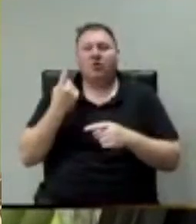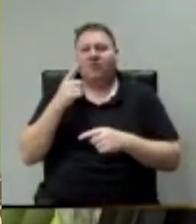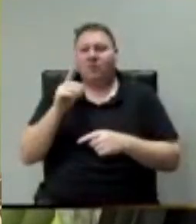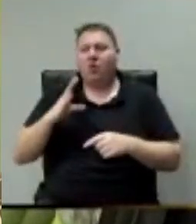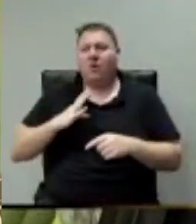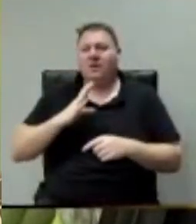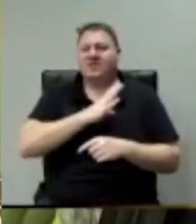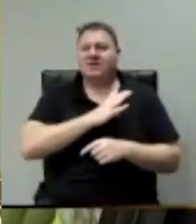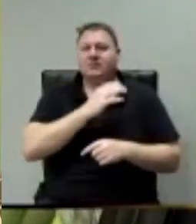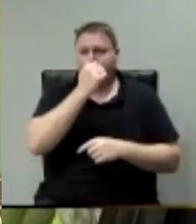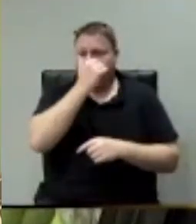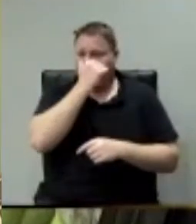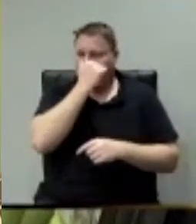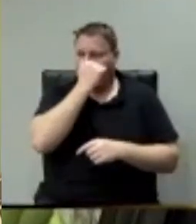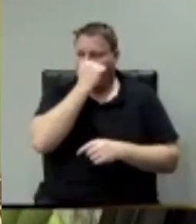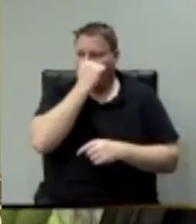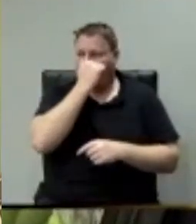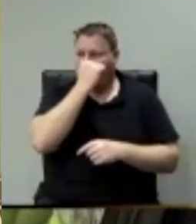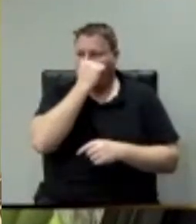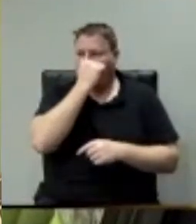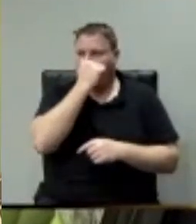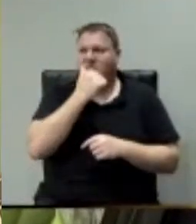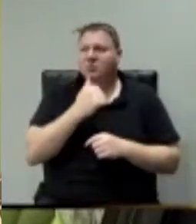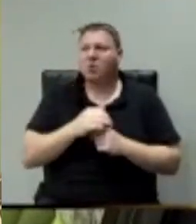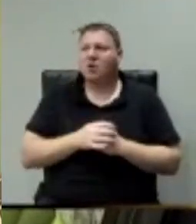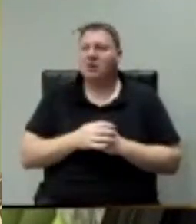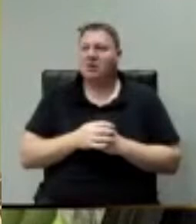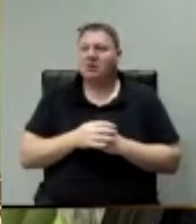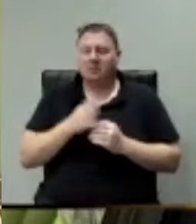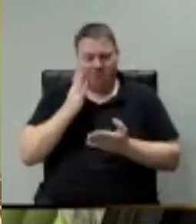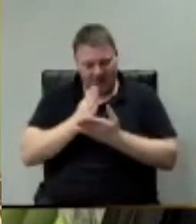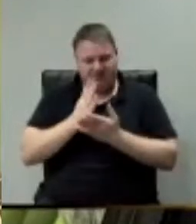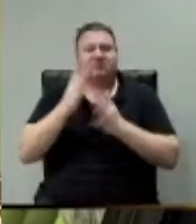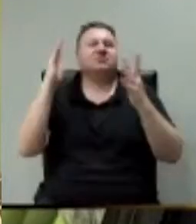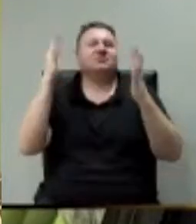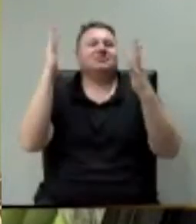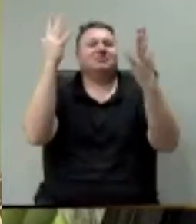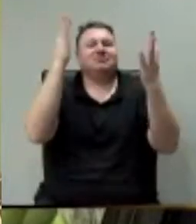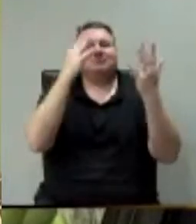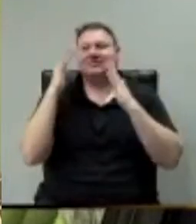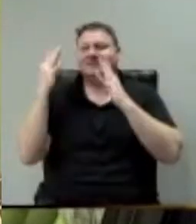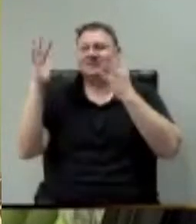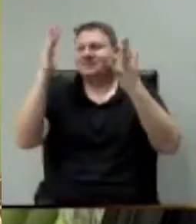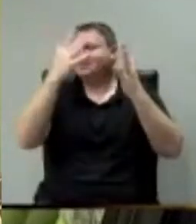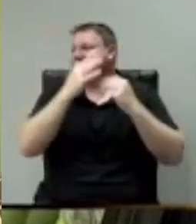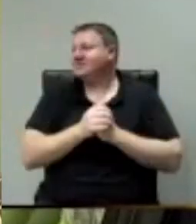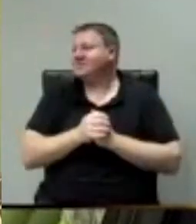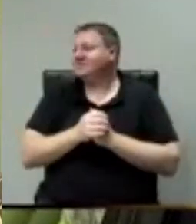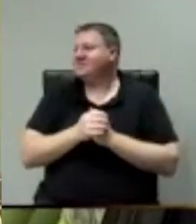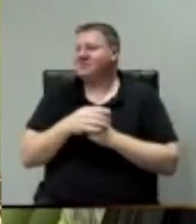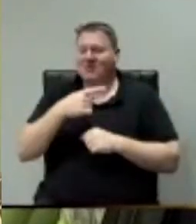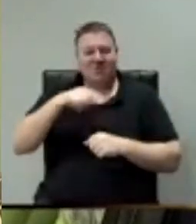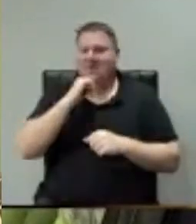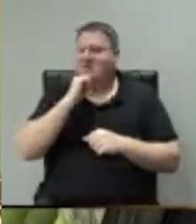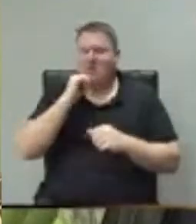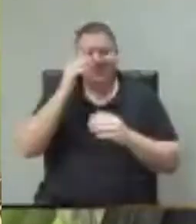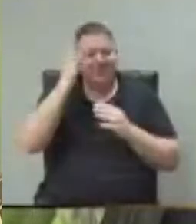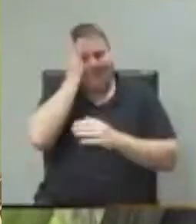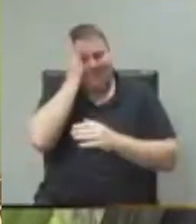committee, and we deserve to be paid, Bill, because we don't sleep.